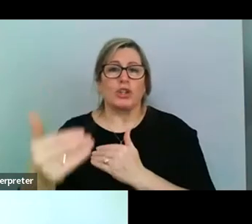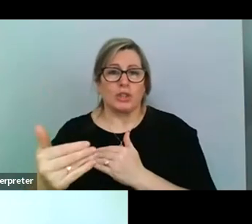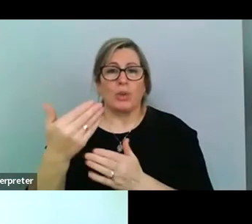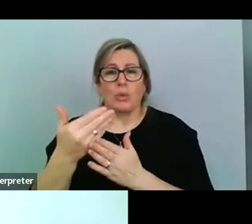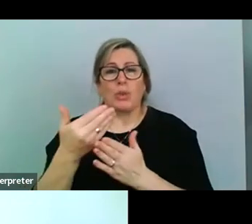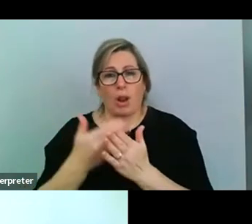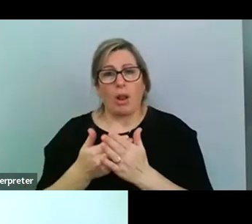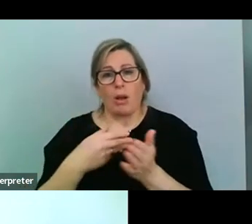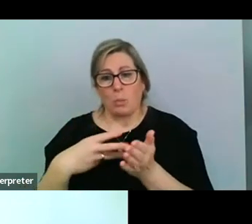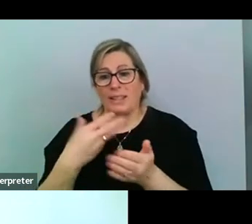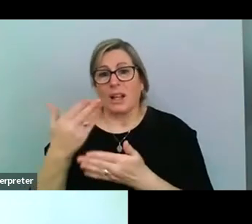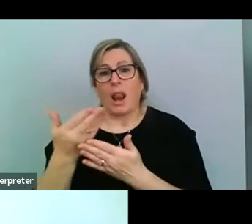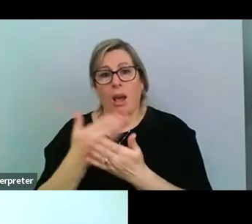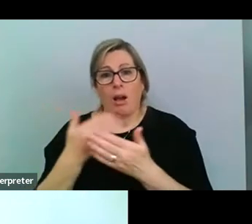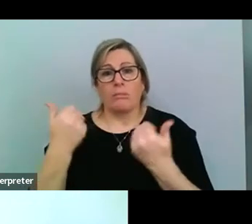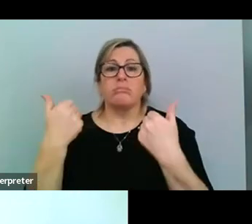commence on the